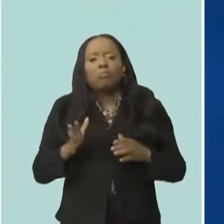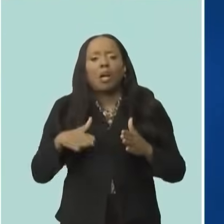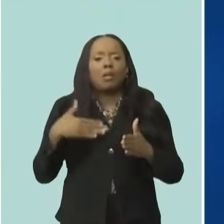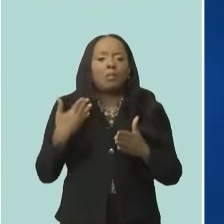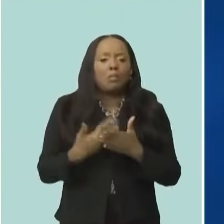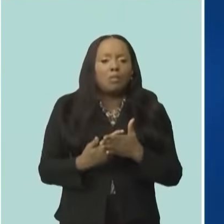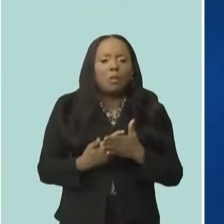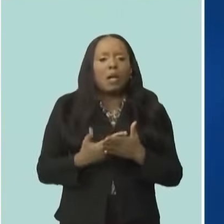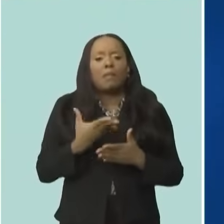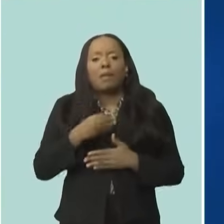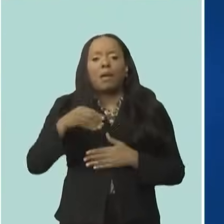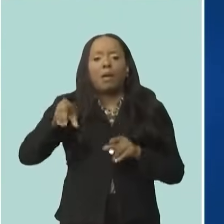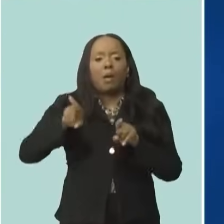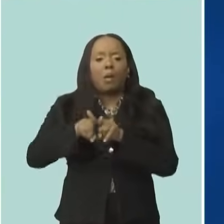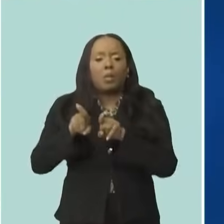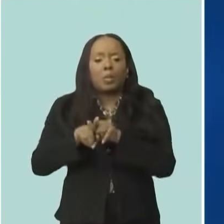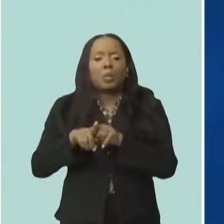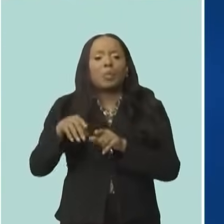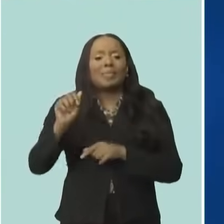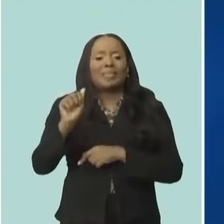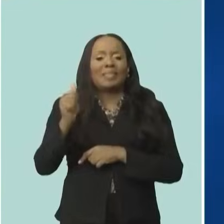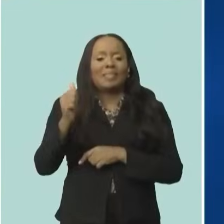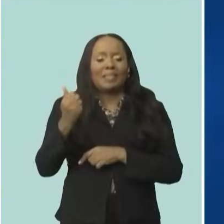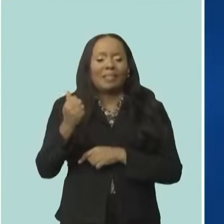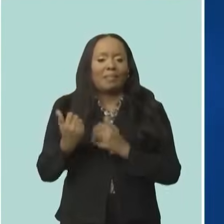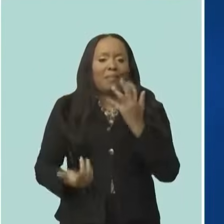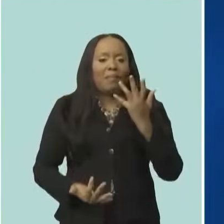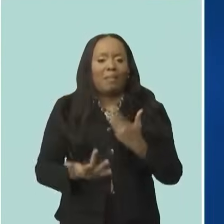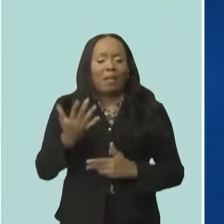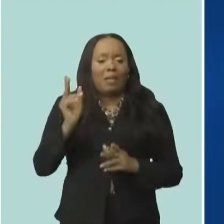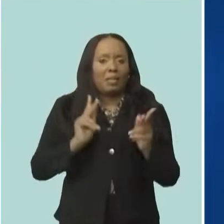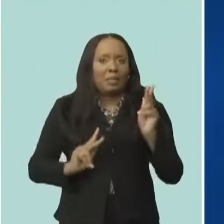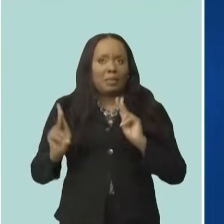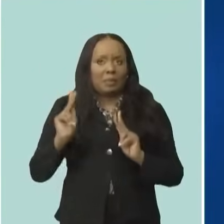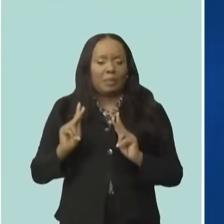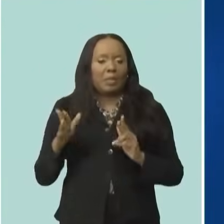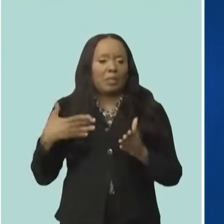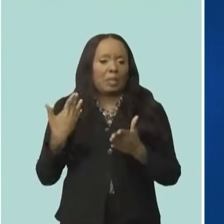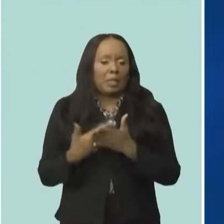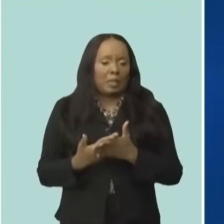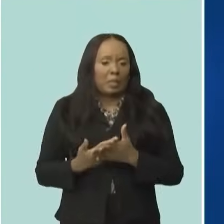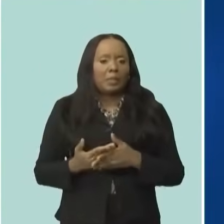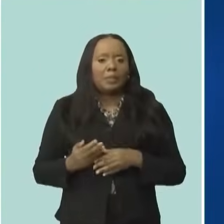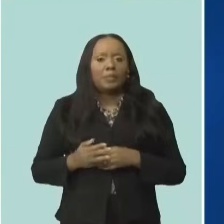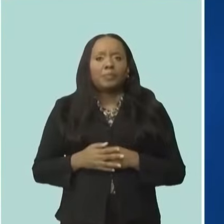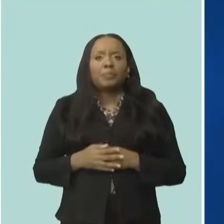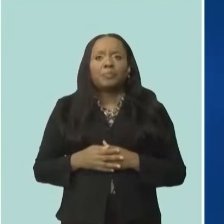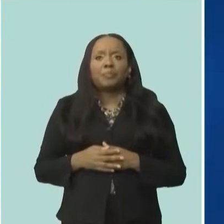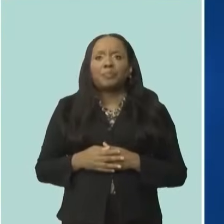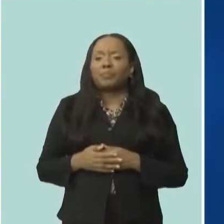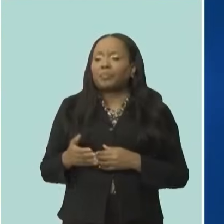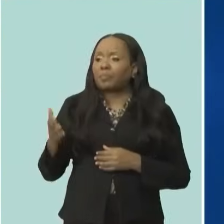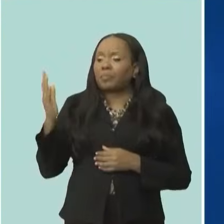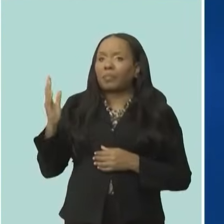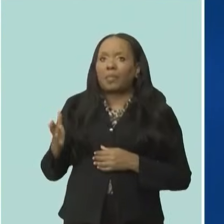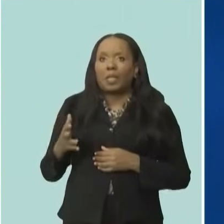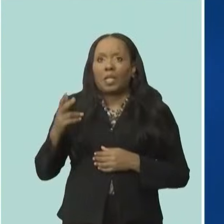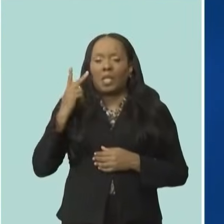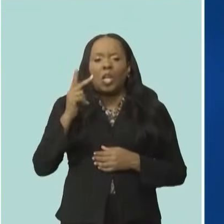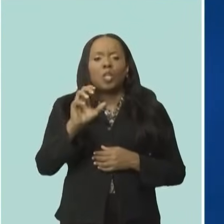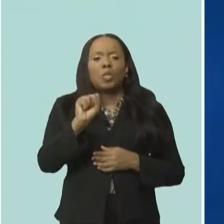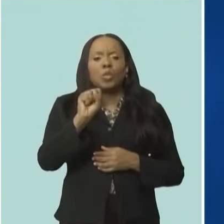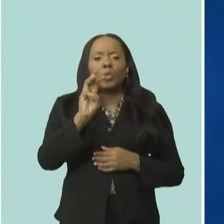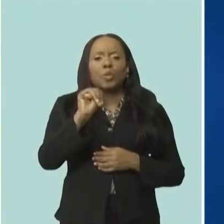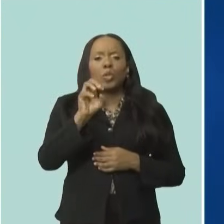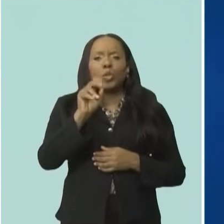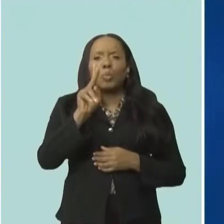and Port fire stations along with 10 fire officers. They found smoke being emitted from